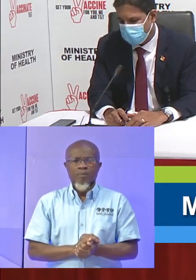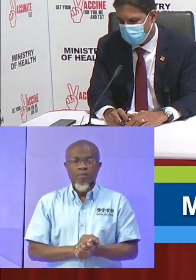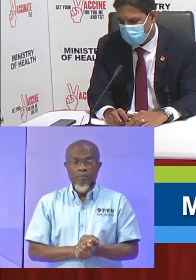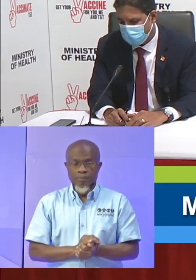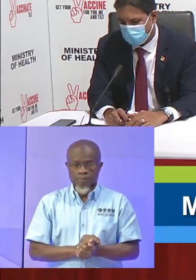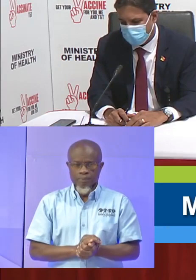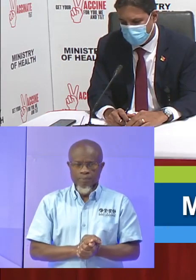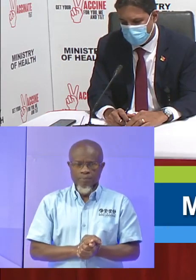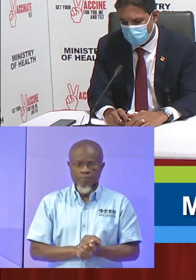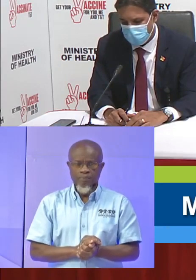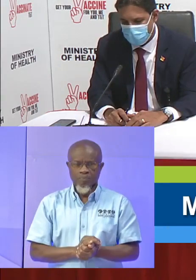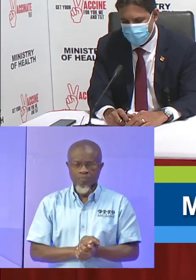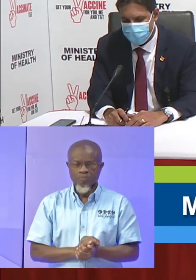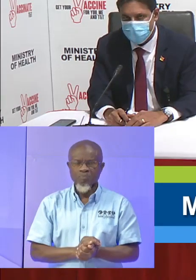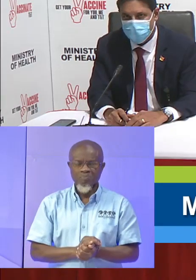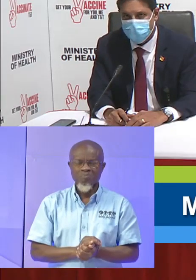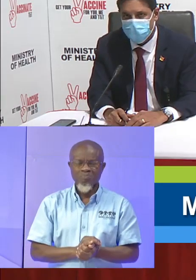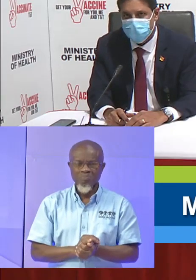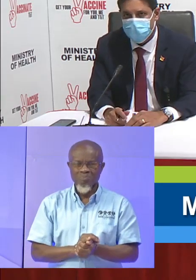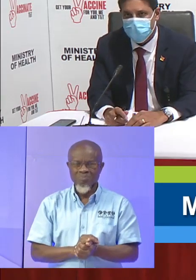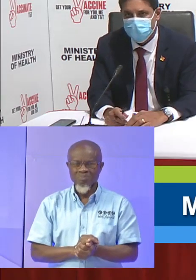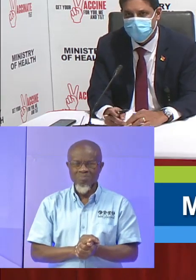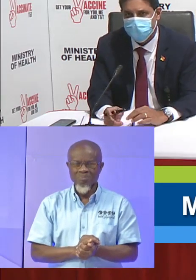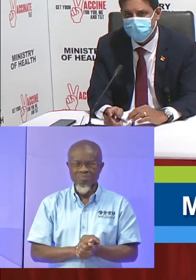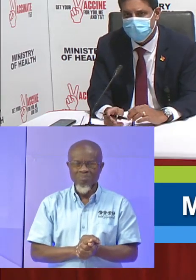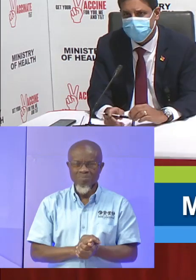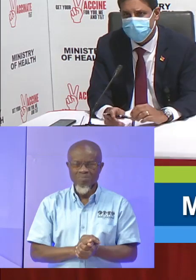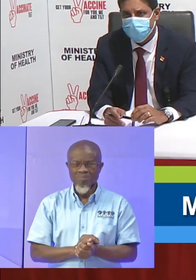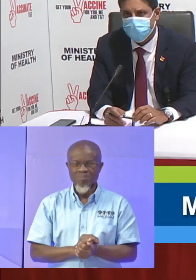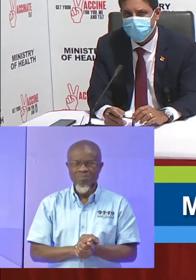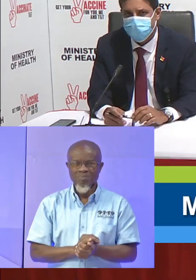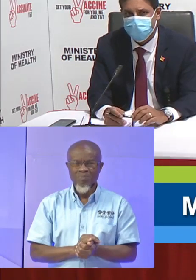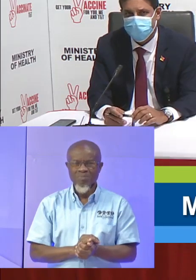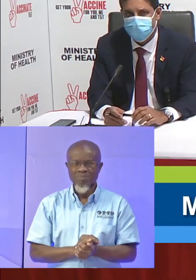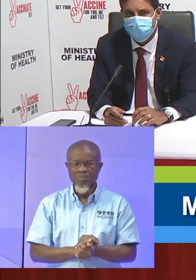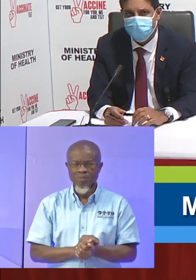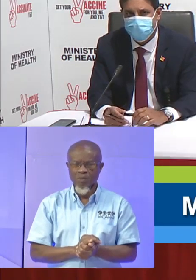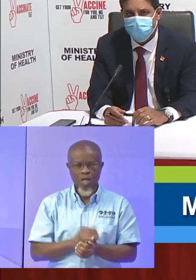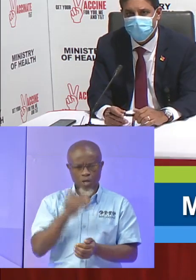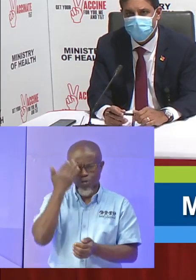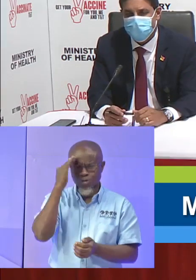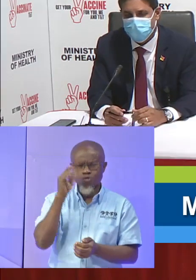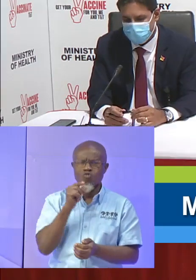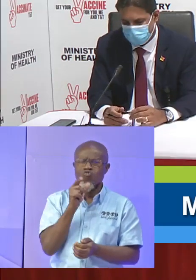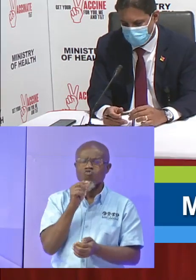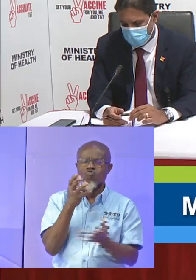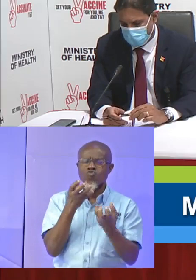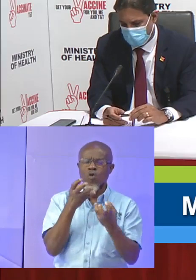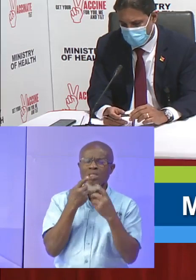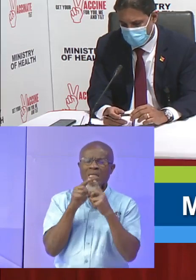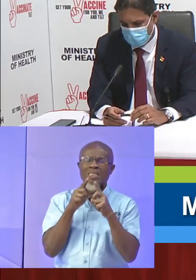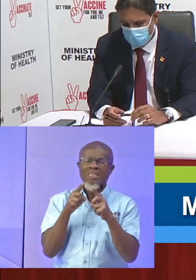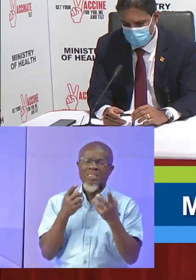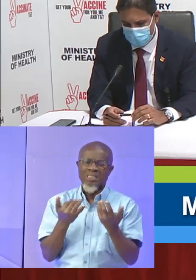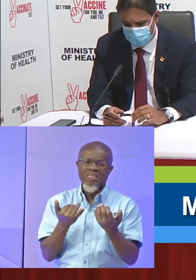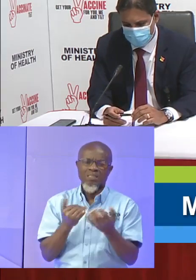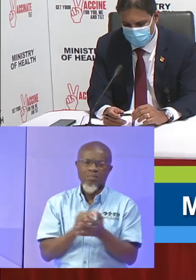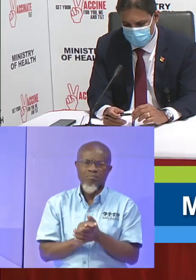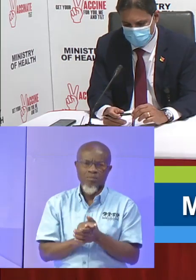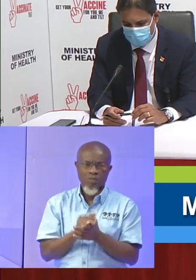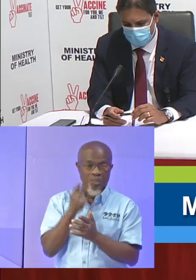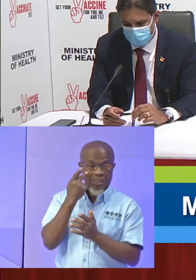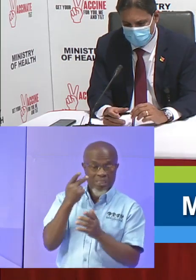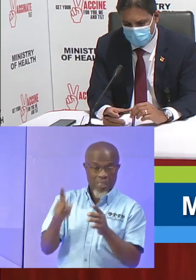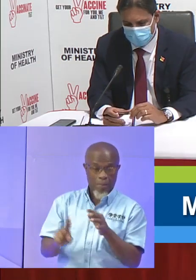Hi, yes, Alicia Boucher again. Yes, I'm here. Okay, so I don't know who will want to take this question, but we're seeing now the emergence of